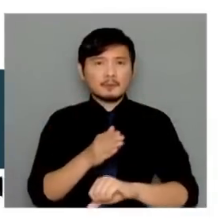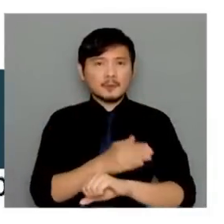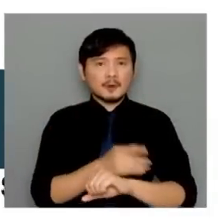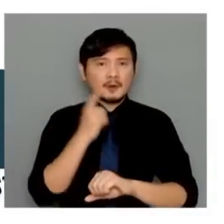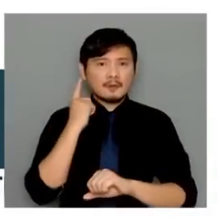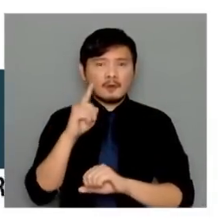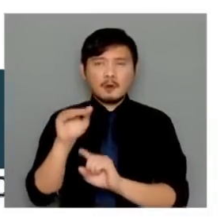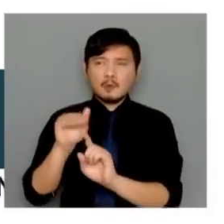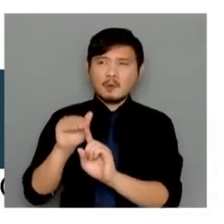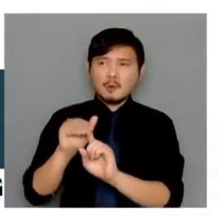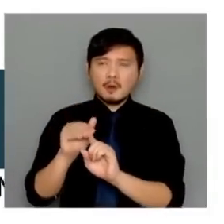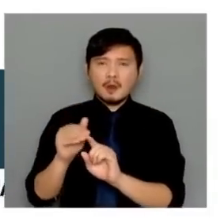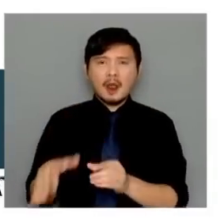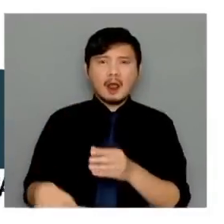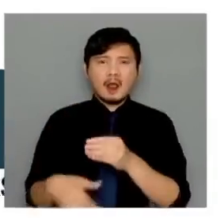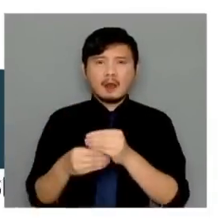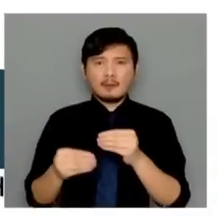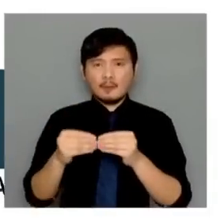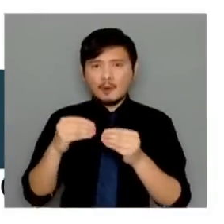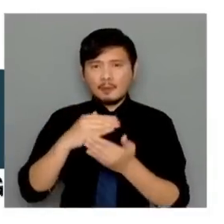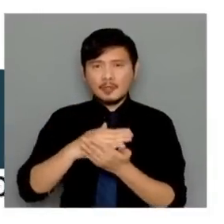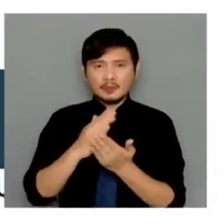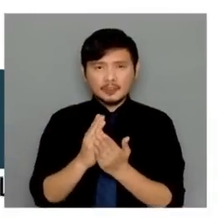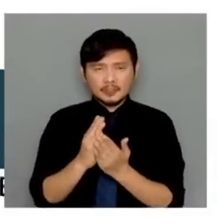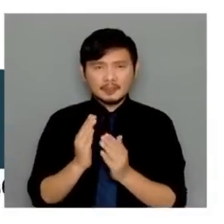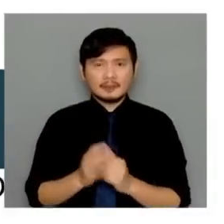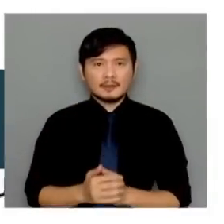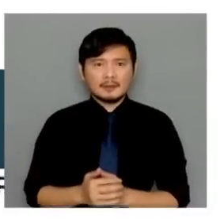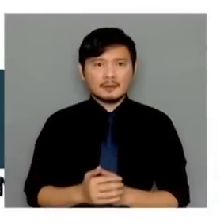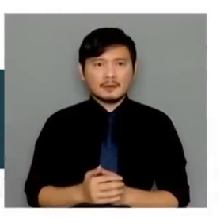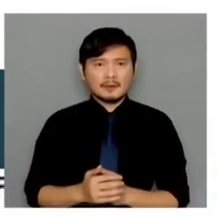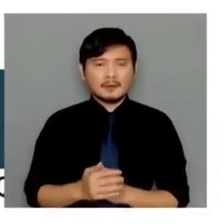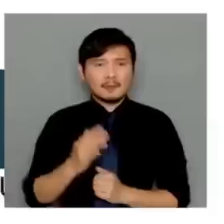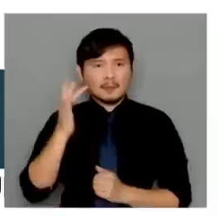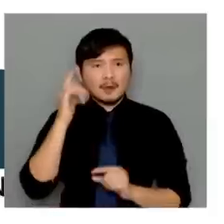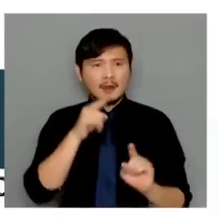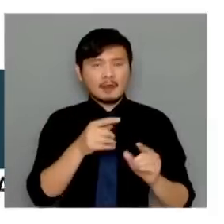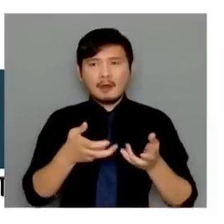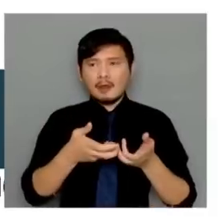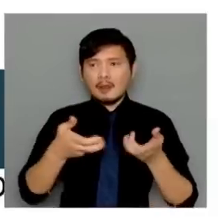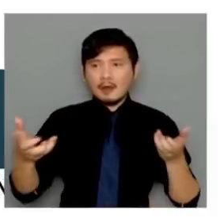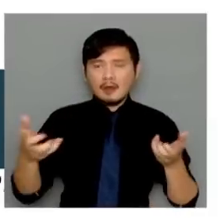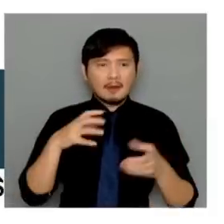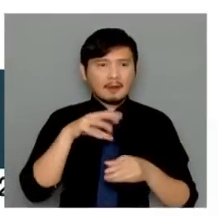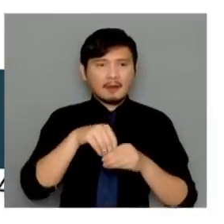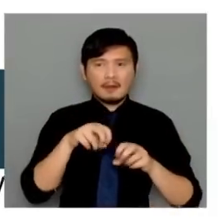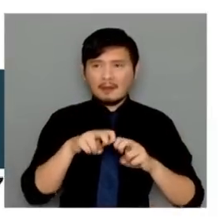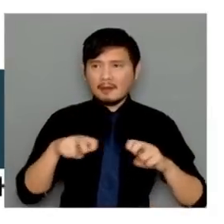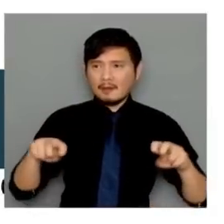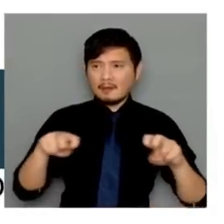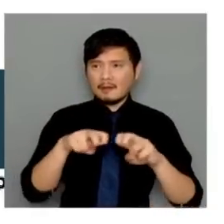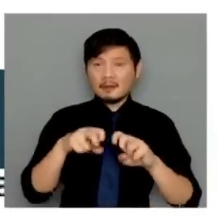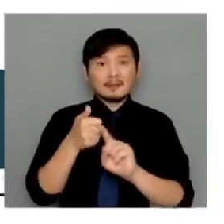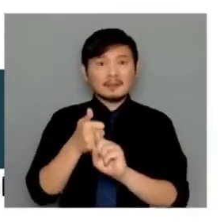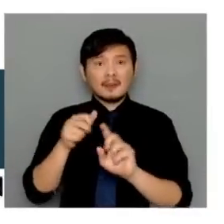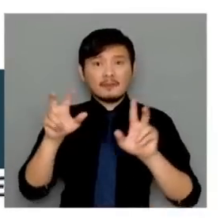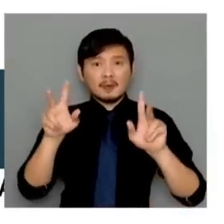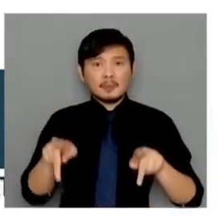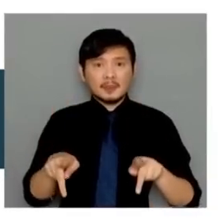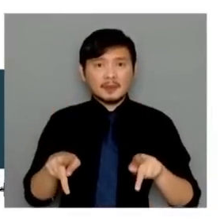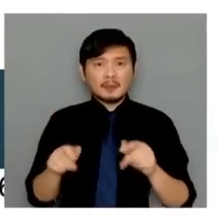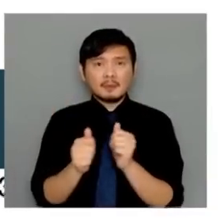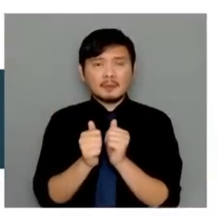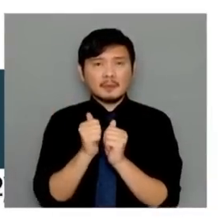Unlike before na hindi Vice Presidente ang sekretary ng DepEd, ngayon dahil Vice Presidente siya with 32.2